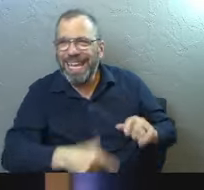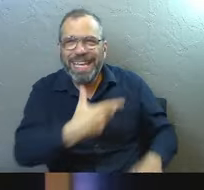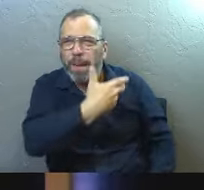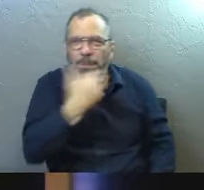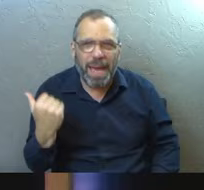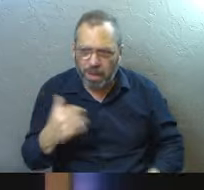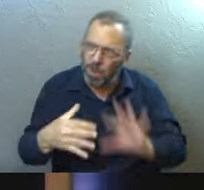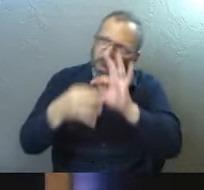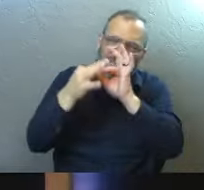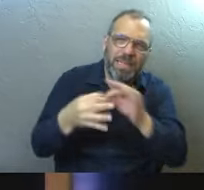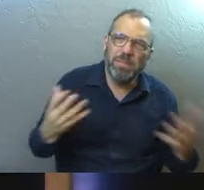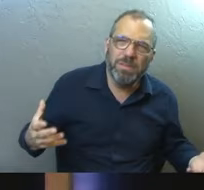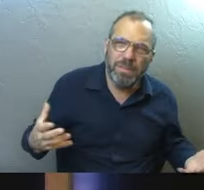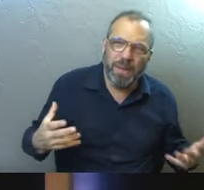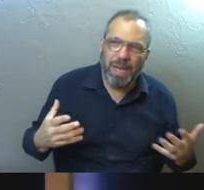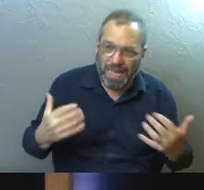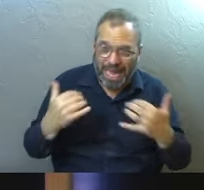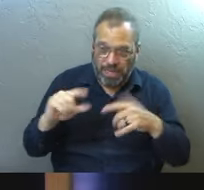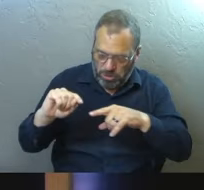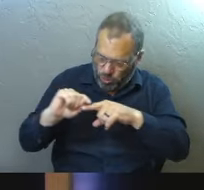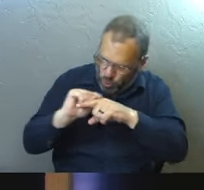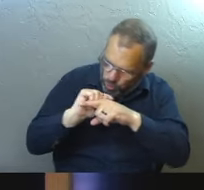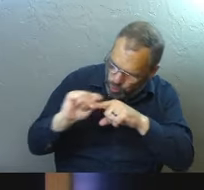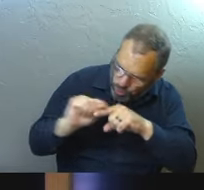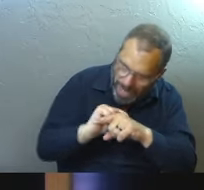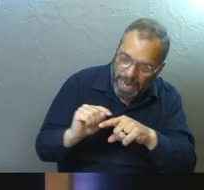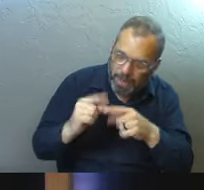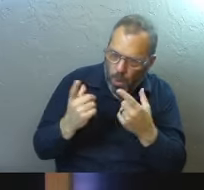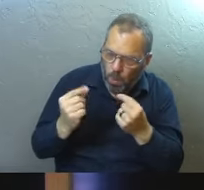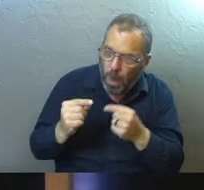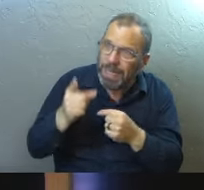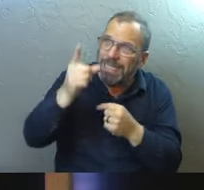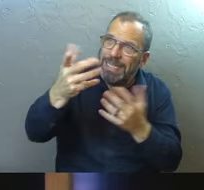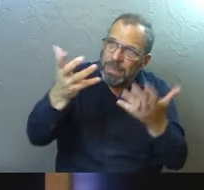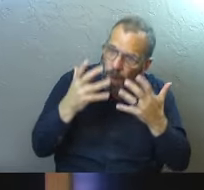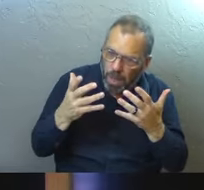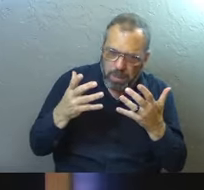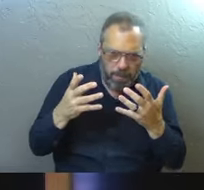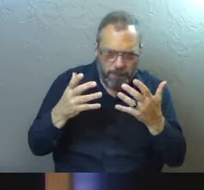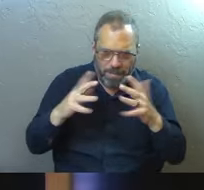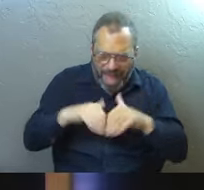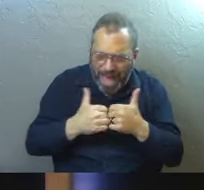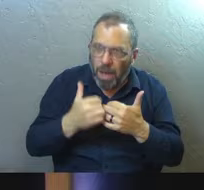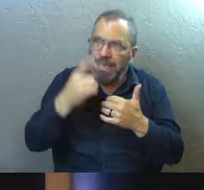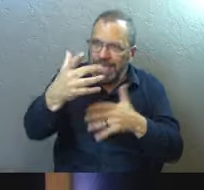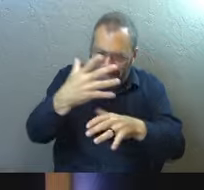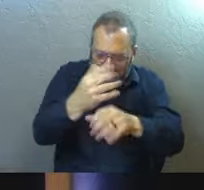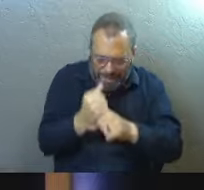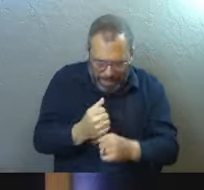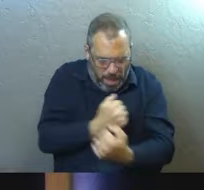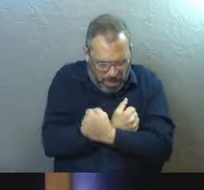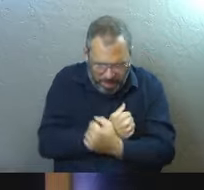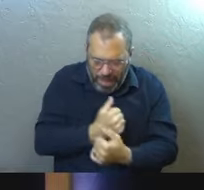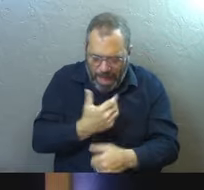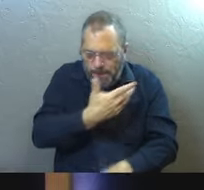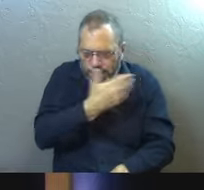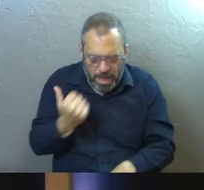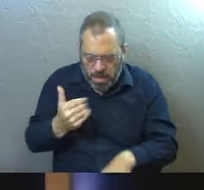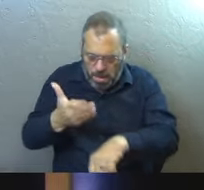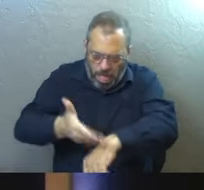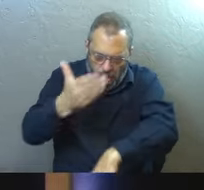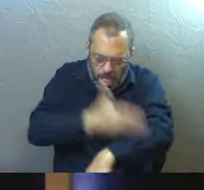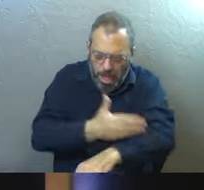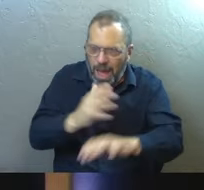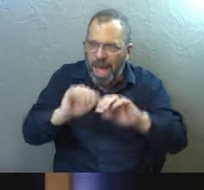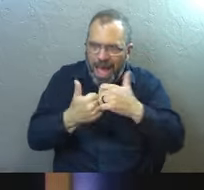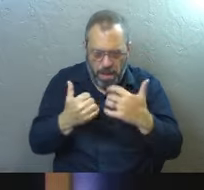at relationship. I need to train. I need to figure out, what does God want? How does God receive love? And how can I get better at those